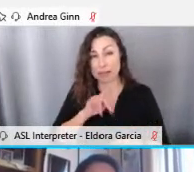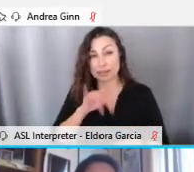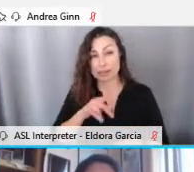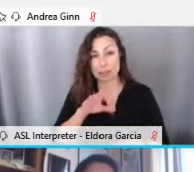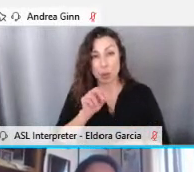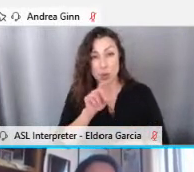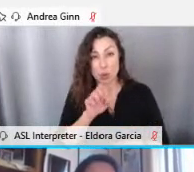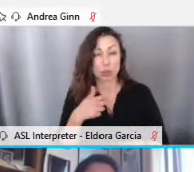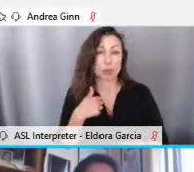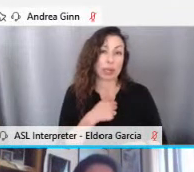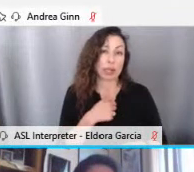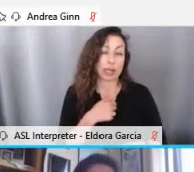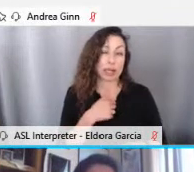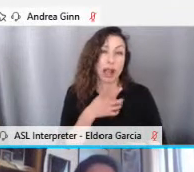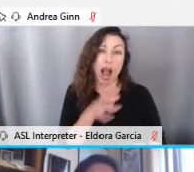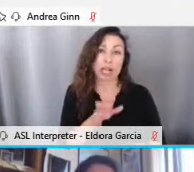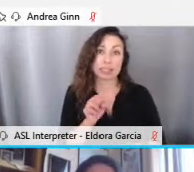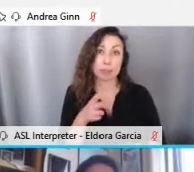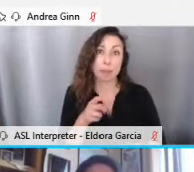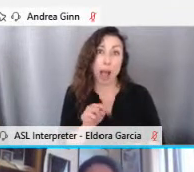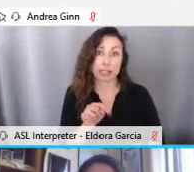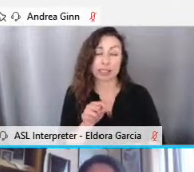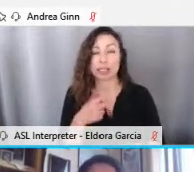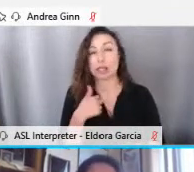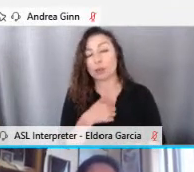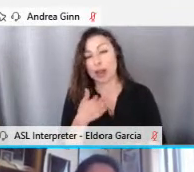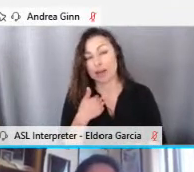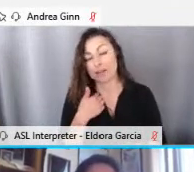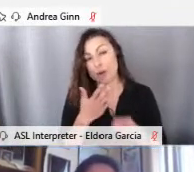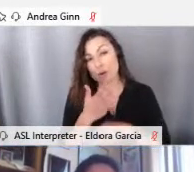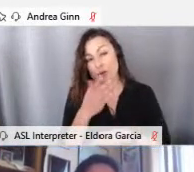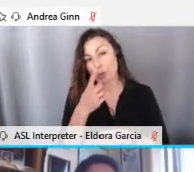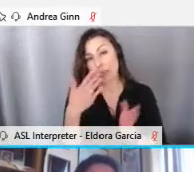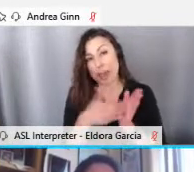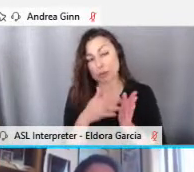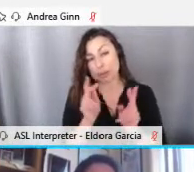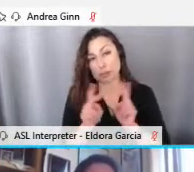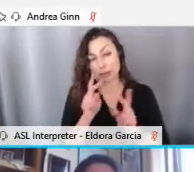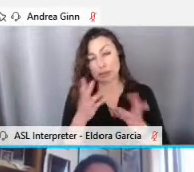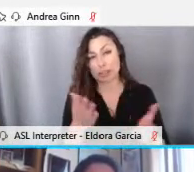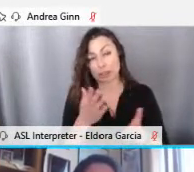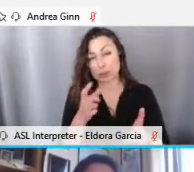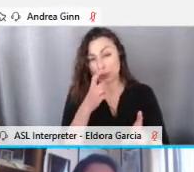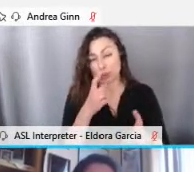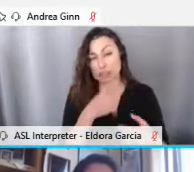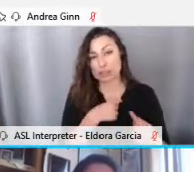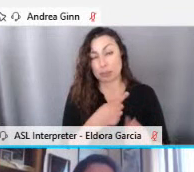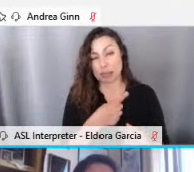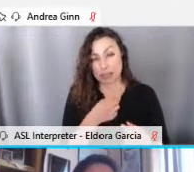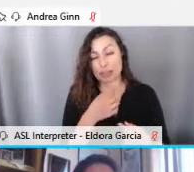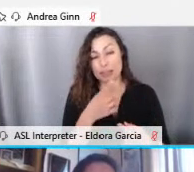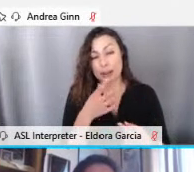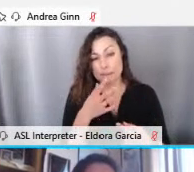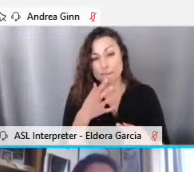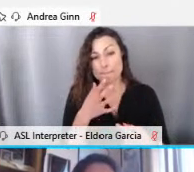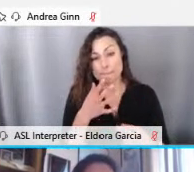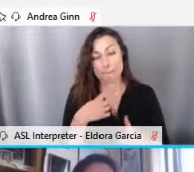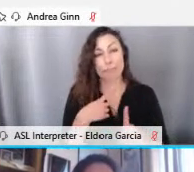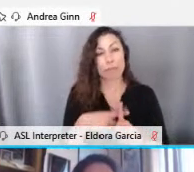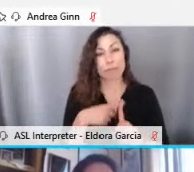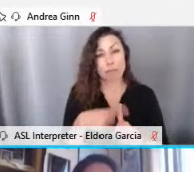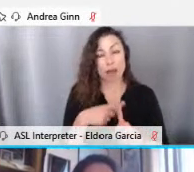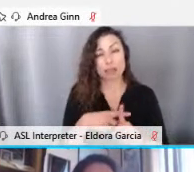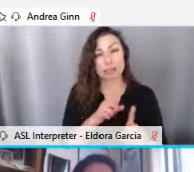as you know, we're the hot spot. We have over 1,000 people here who have been